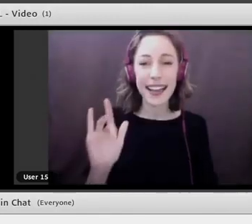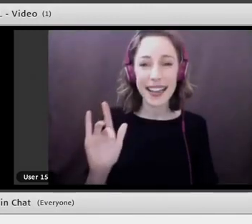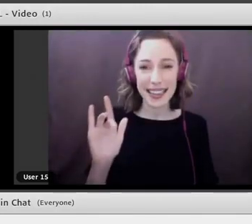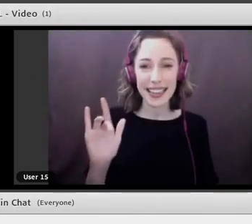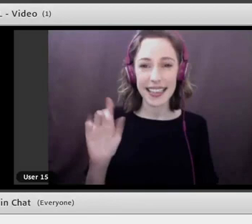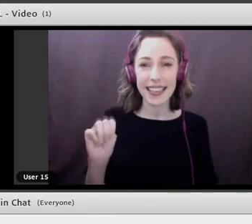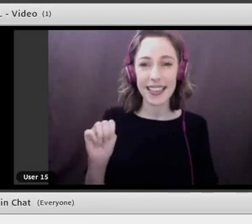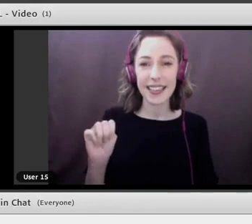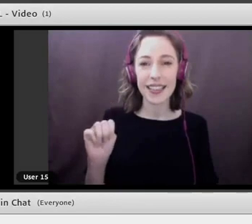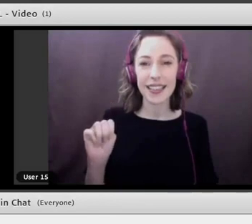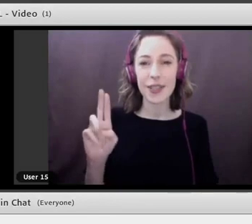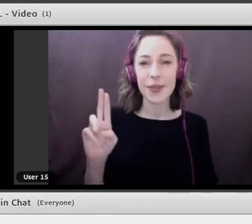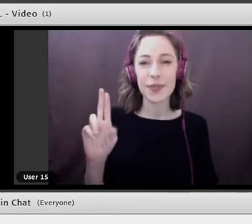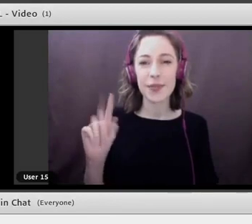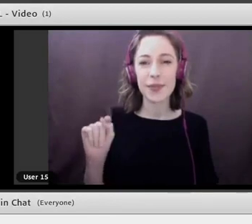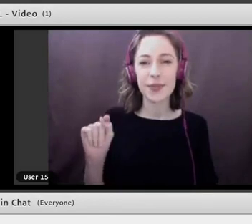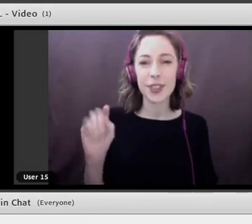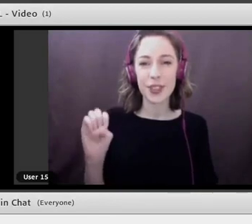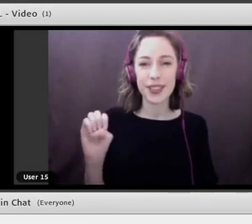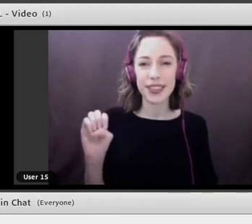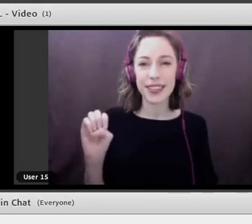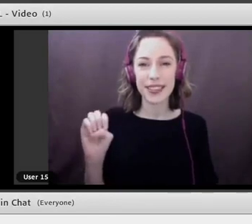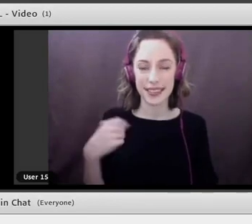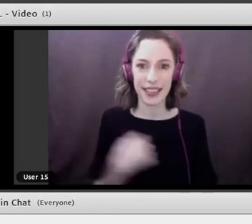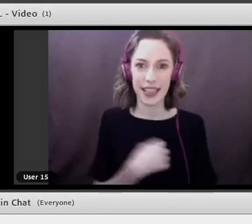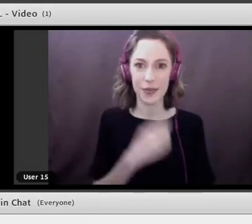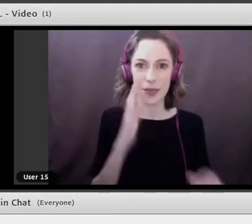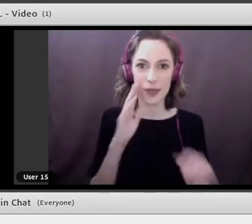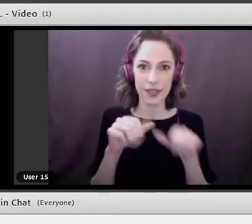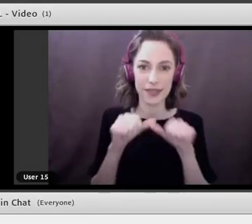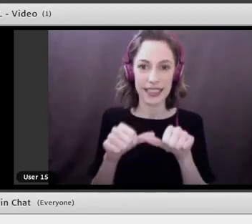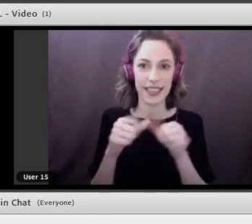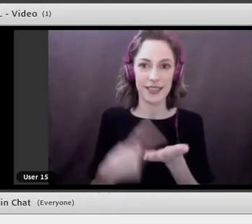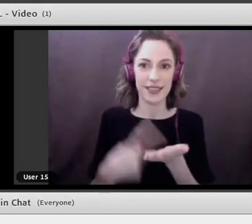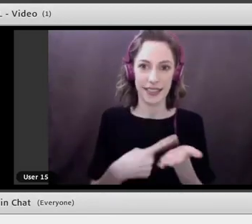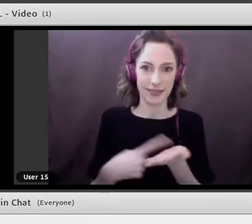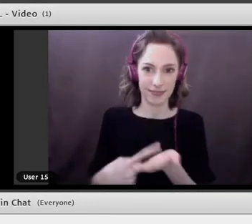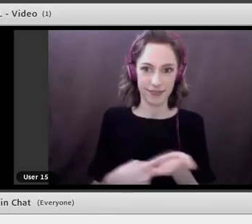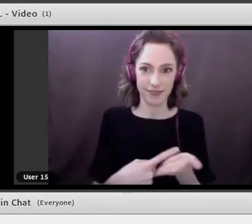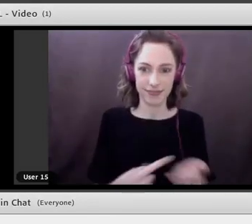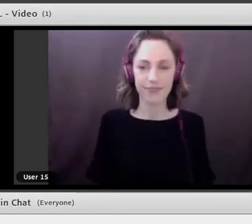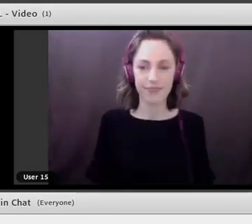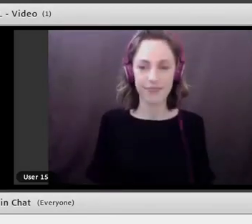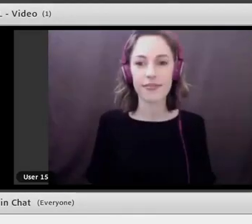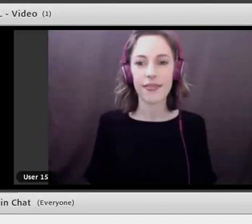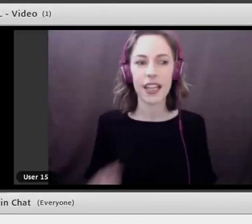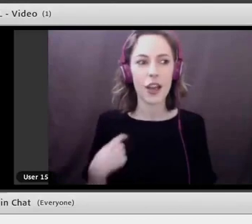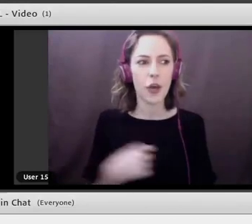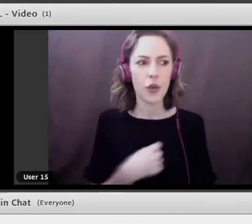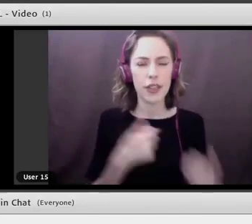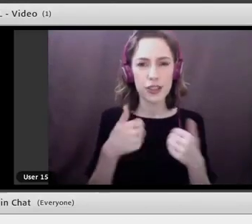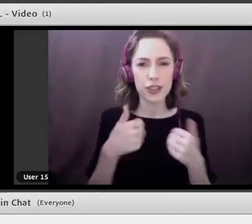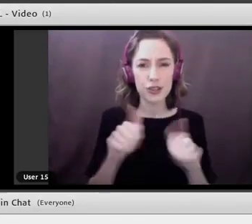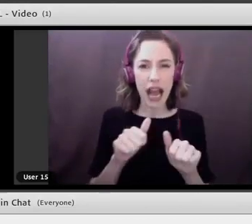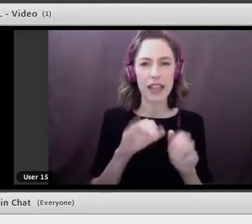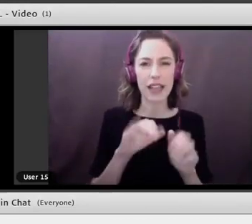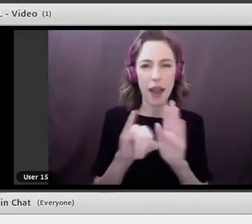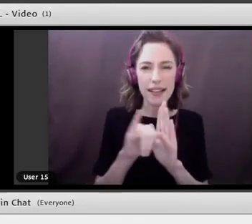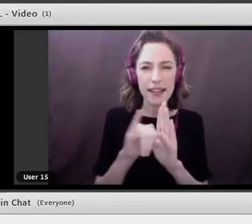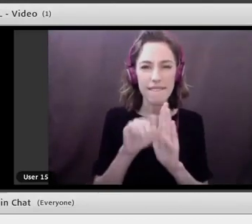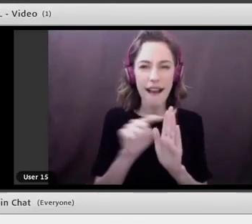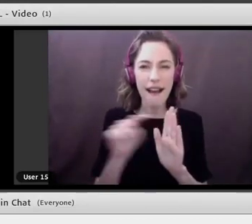that were captured well, maybe need some adaptation, or factors that were not as